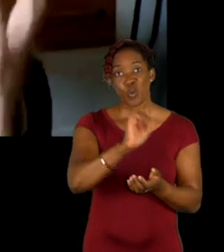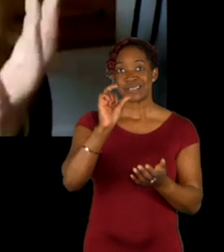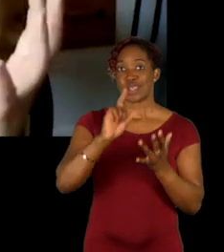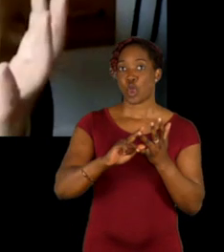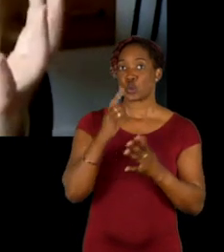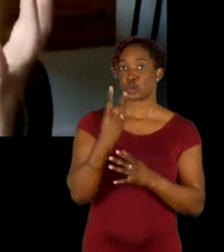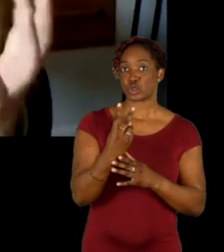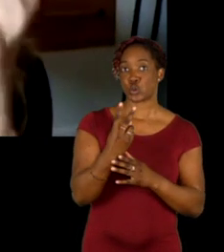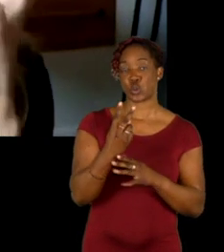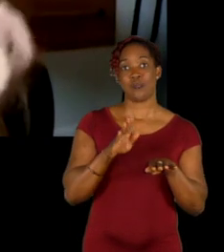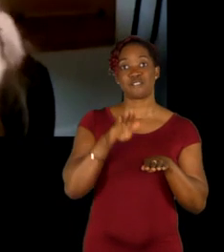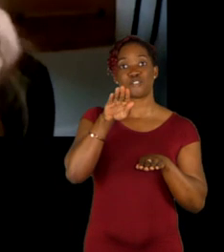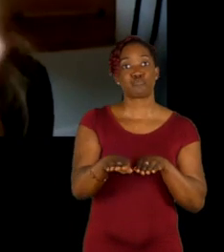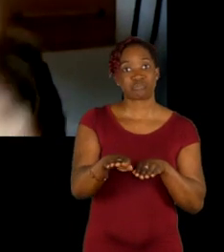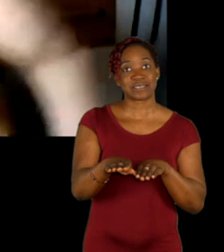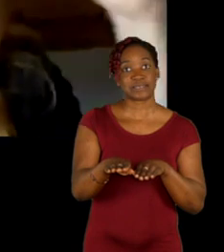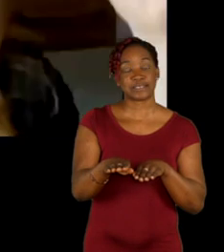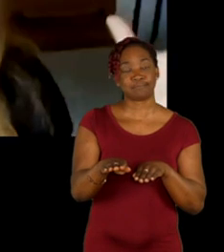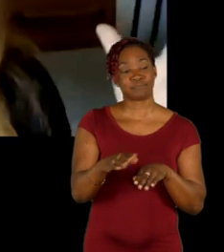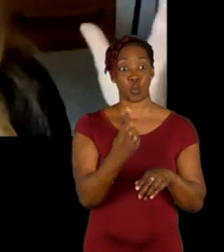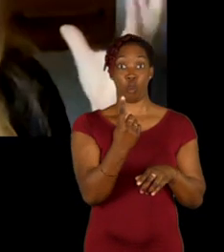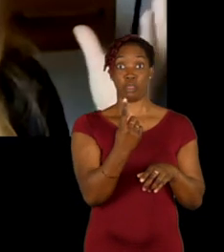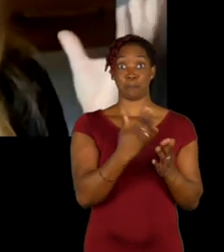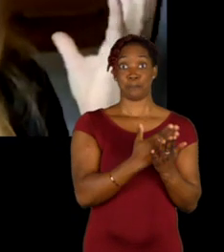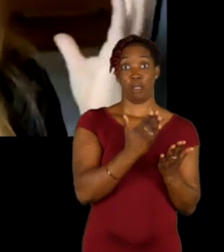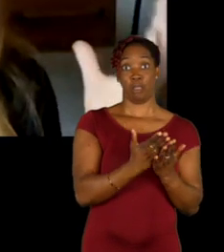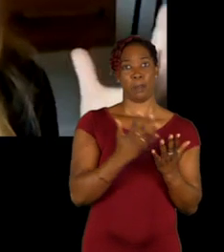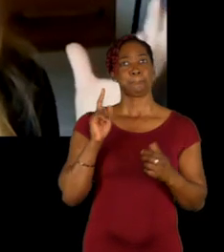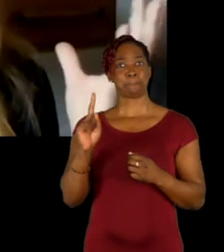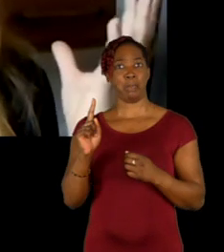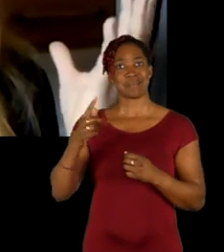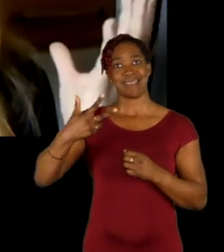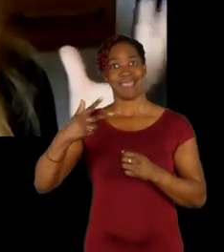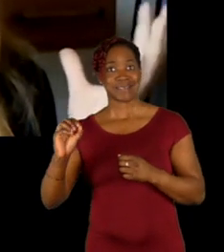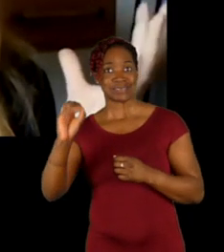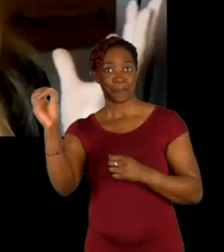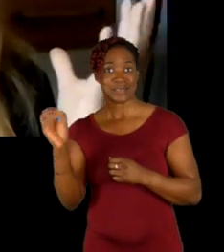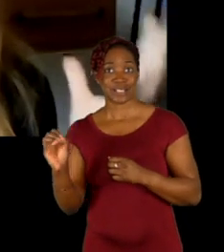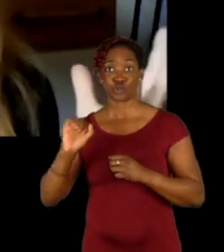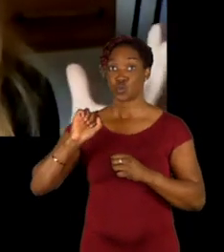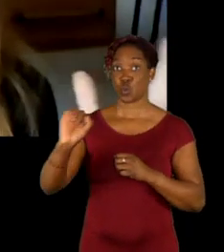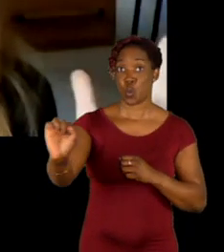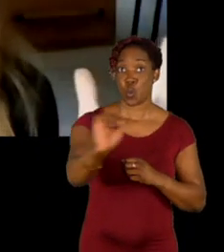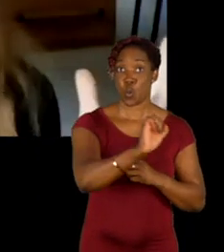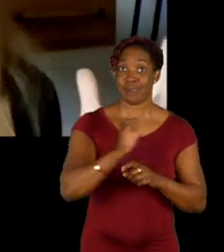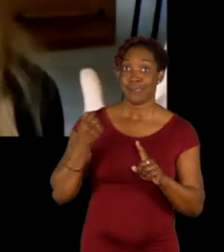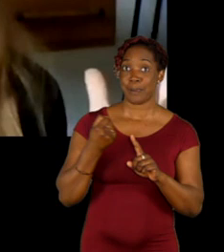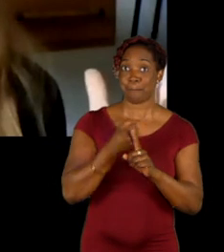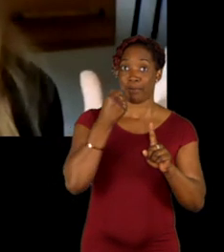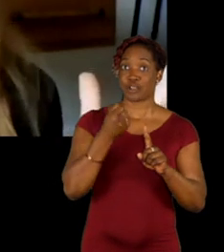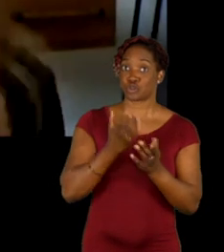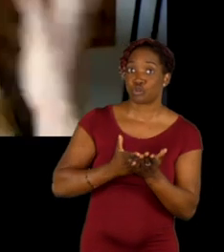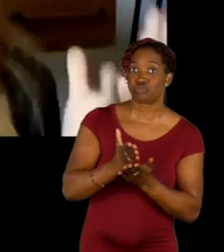is one thing, but actually about 80% of your impact in making